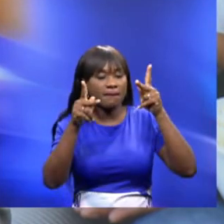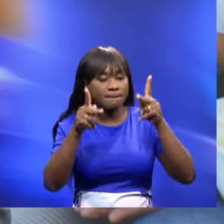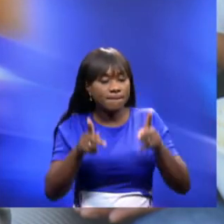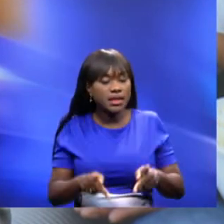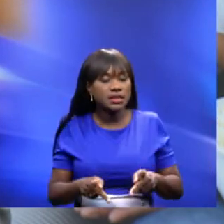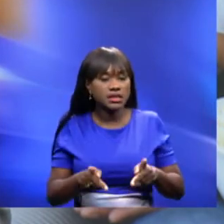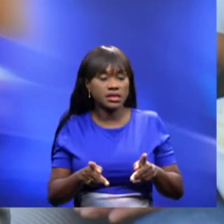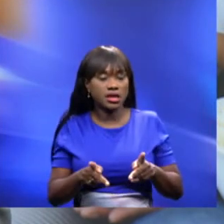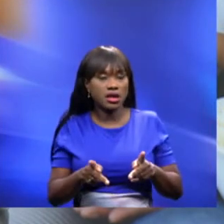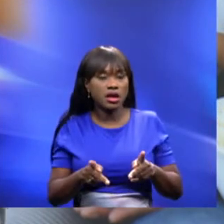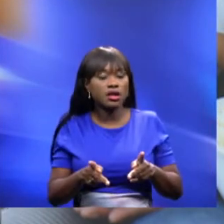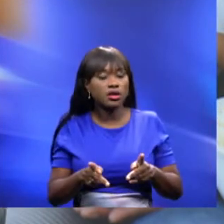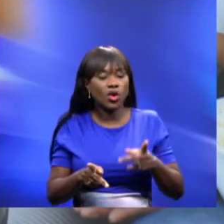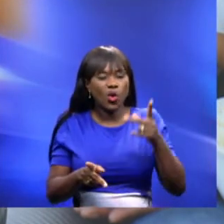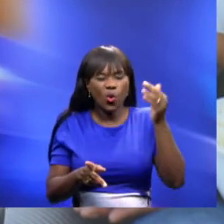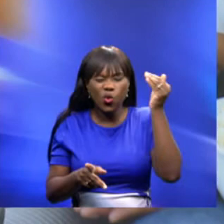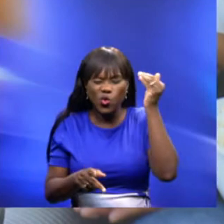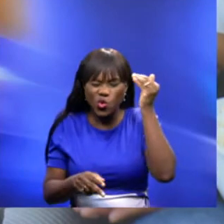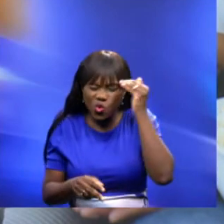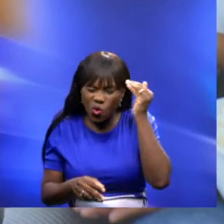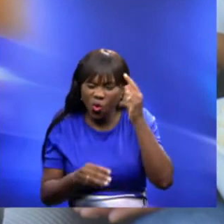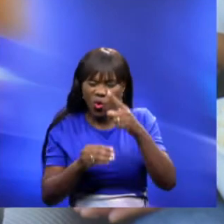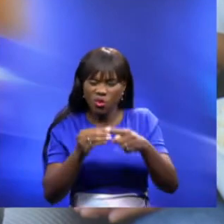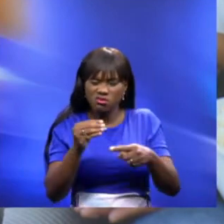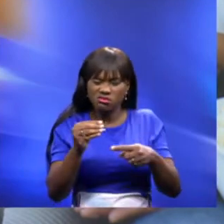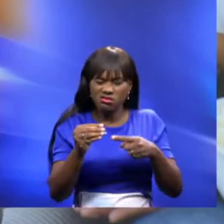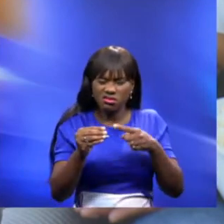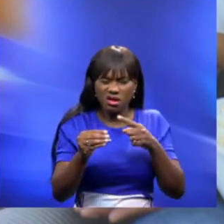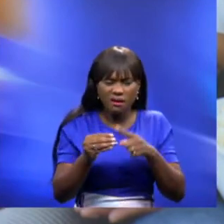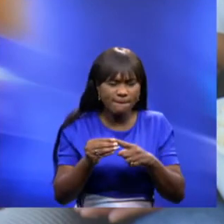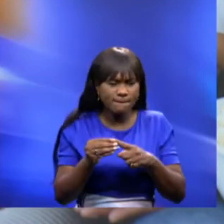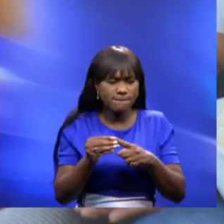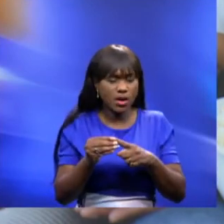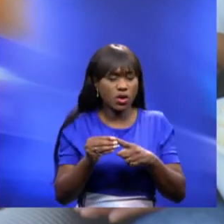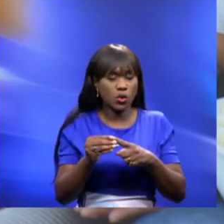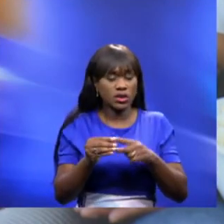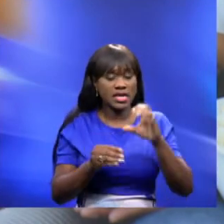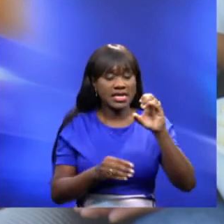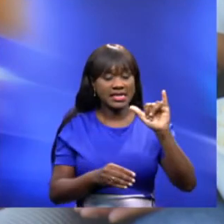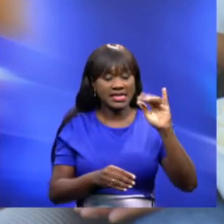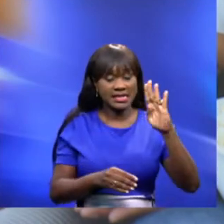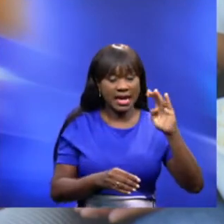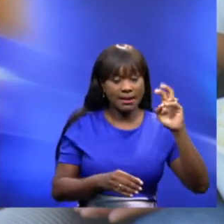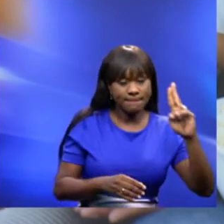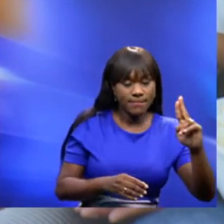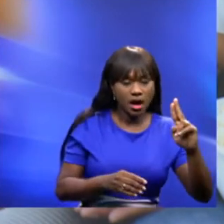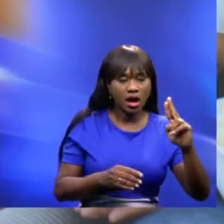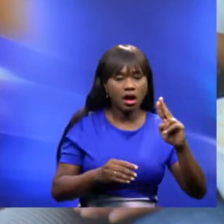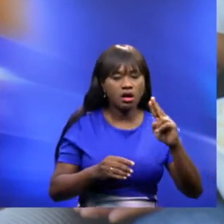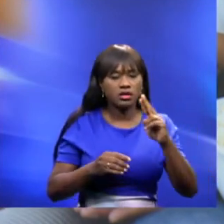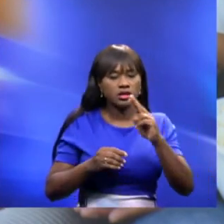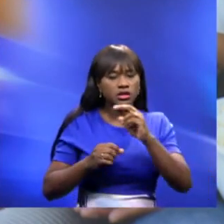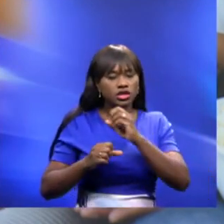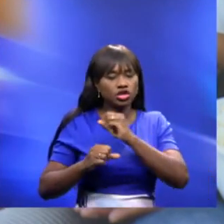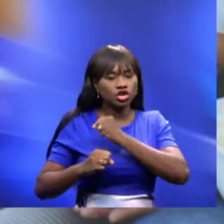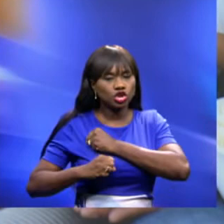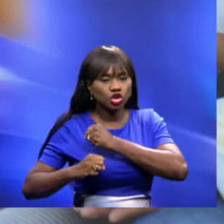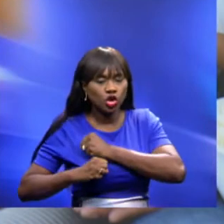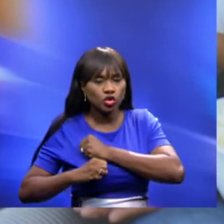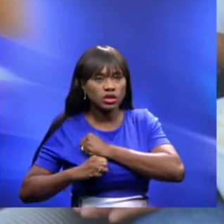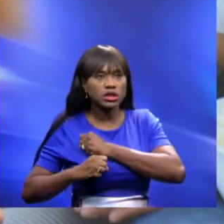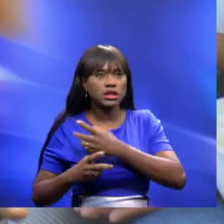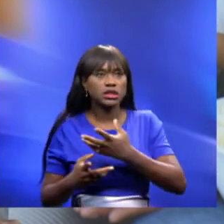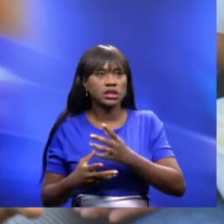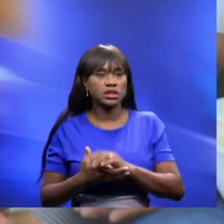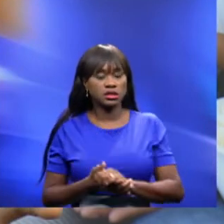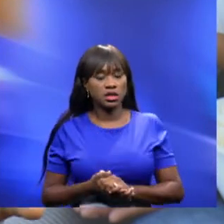cybersecurity for what it's worth, rather than being reactive and, I need to spend $100,000